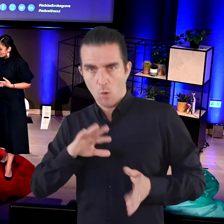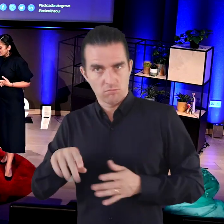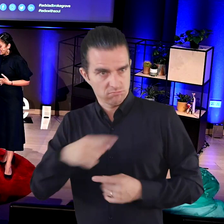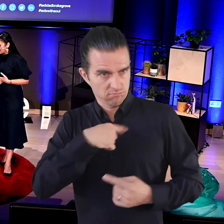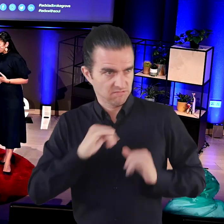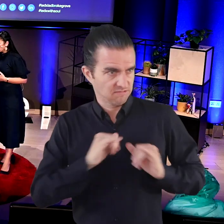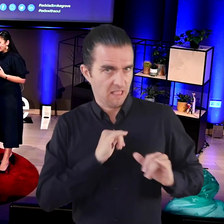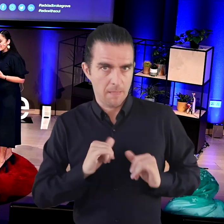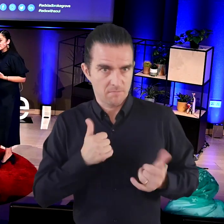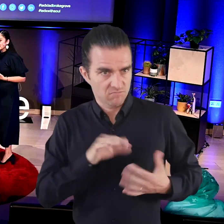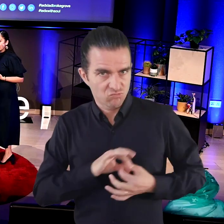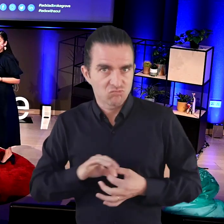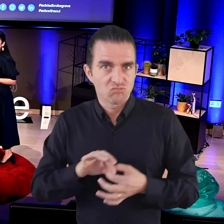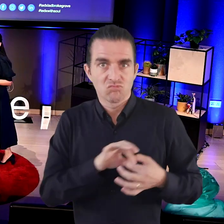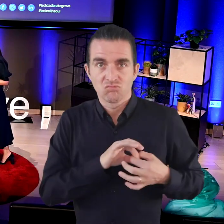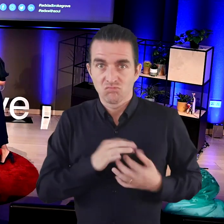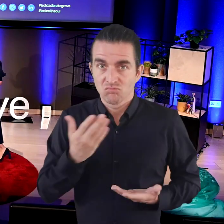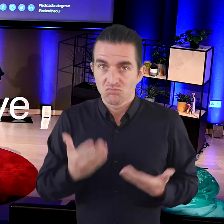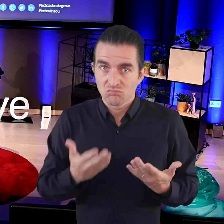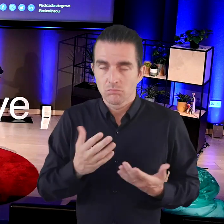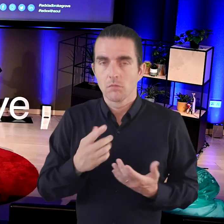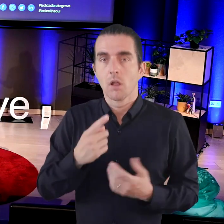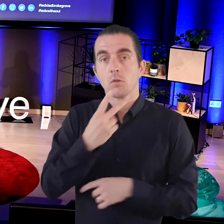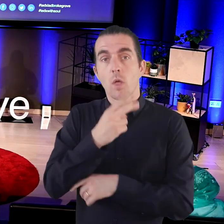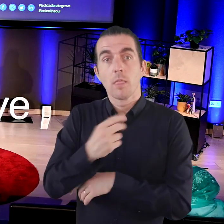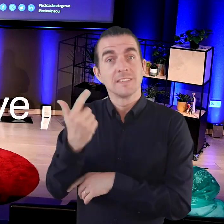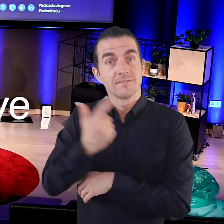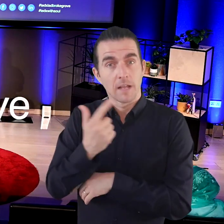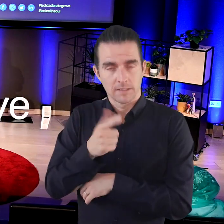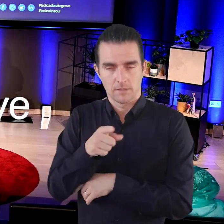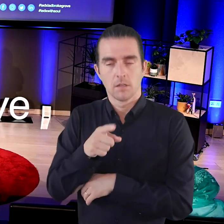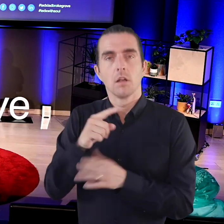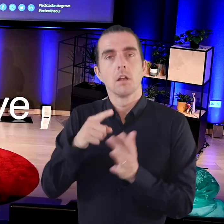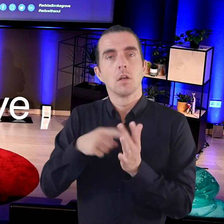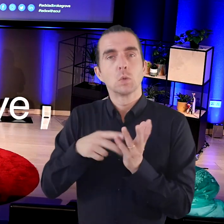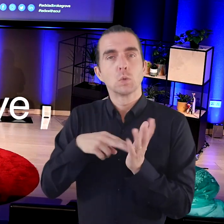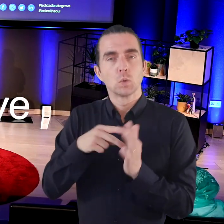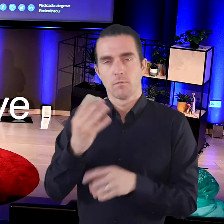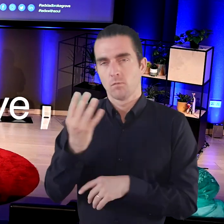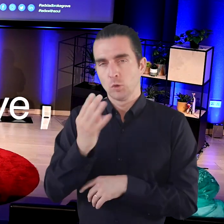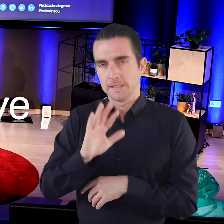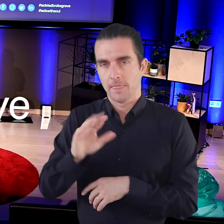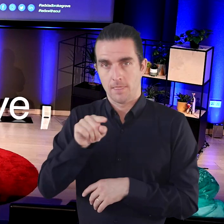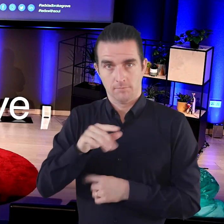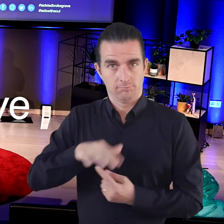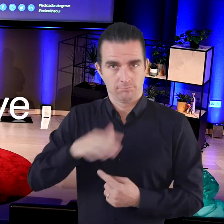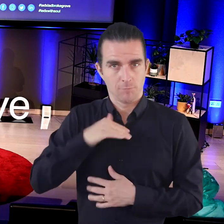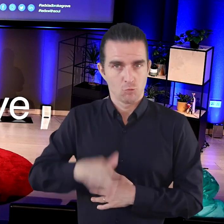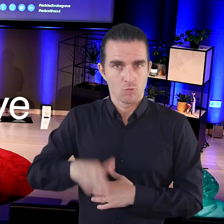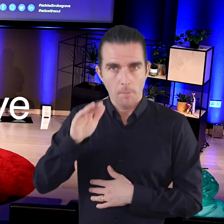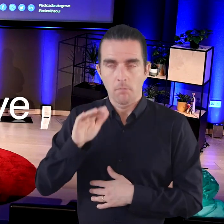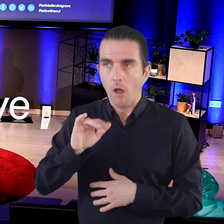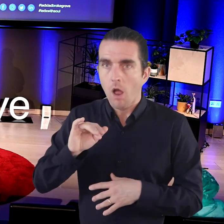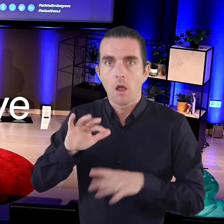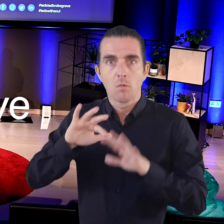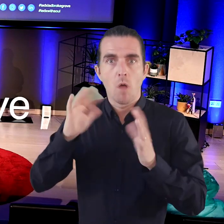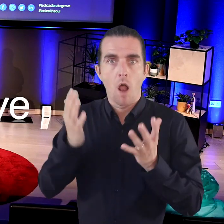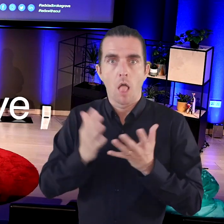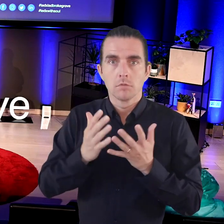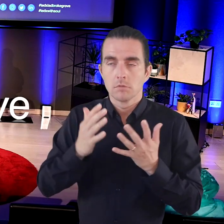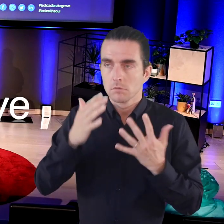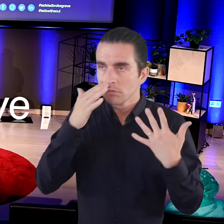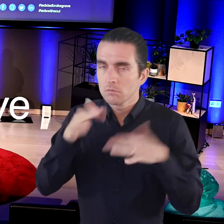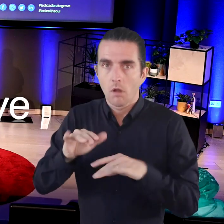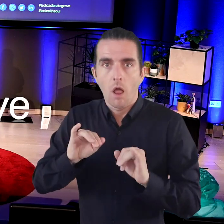On June 14th, 2017, the area that I grew up in became the focus of international attention after the Grenfell Tower